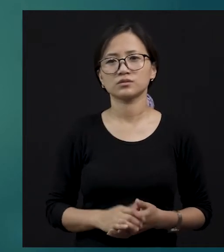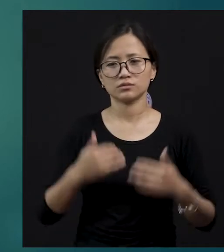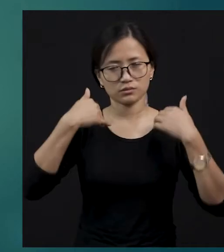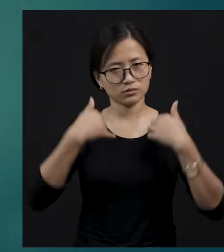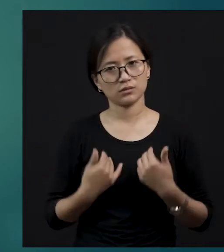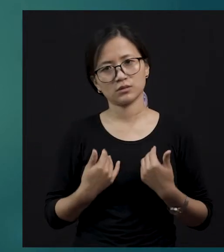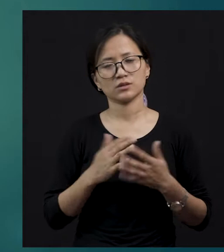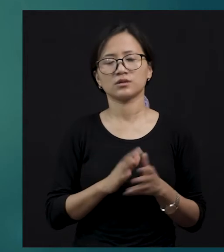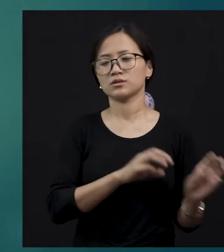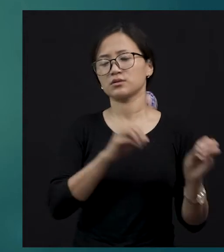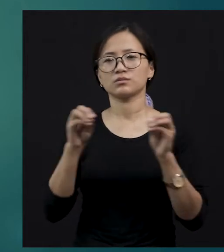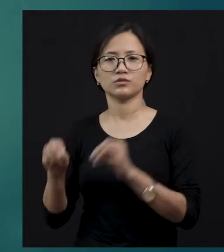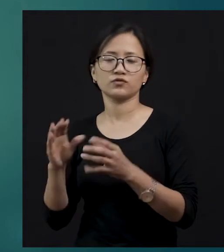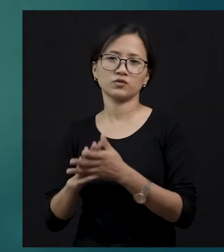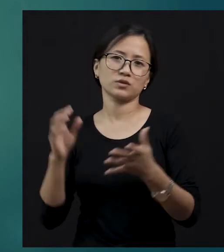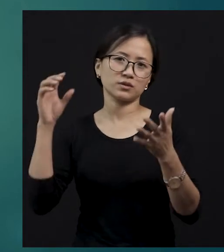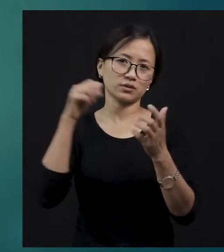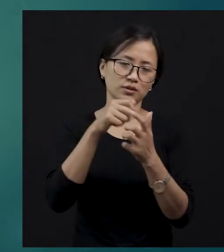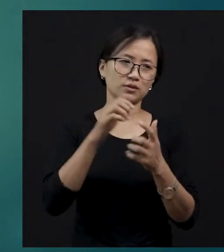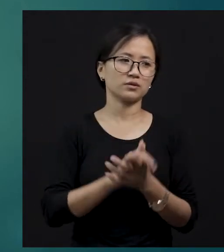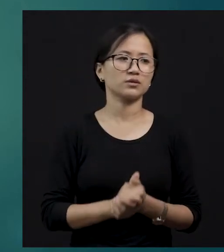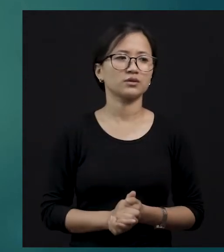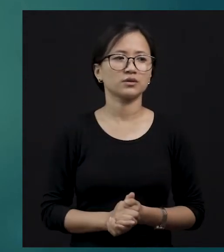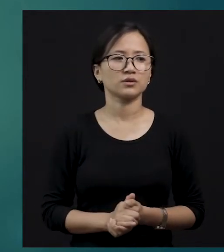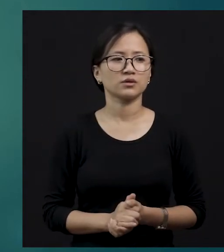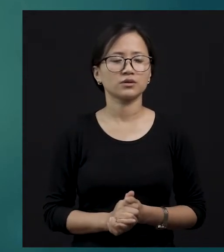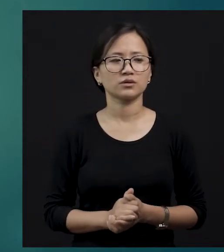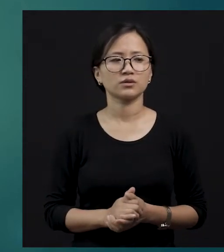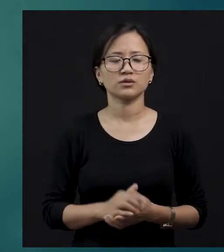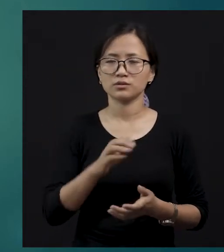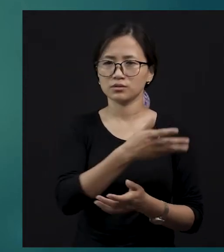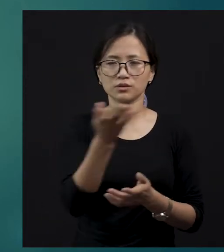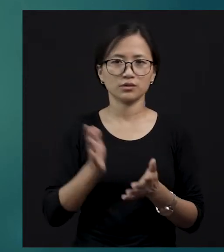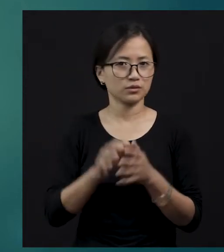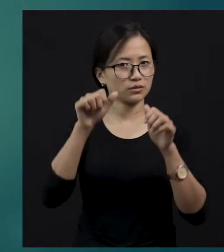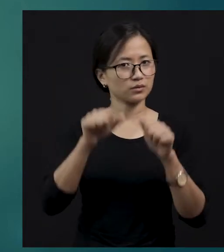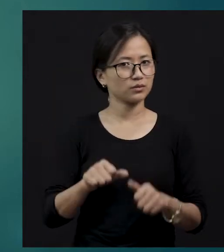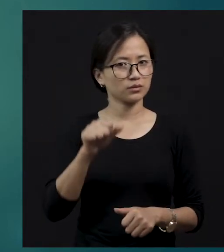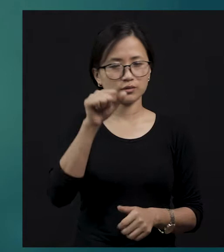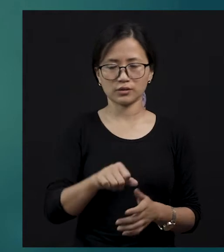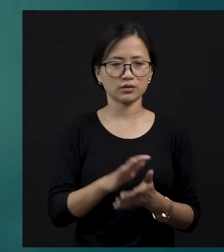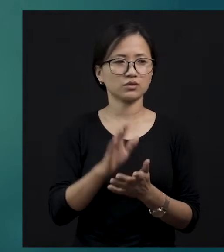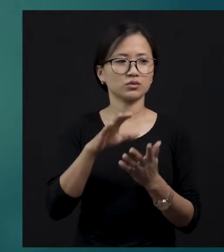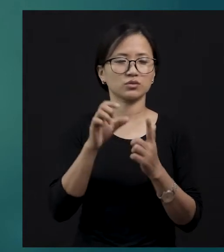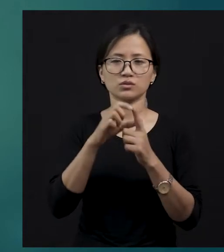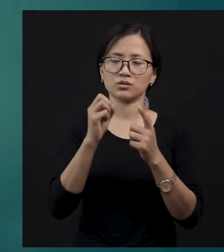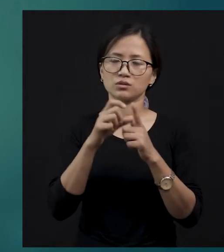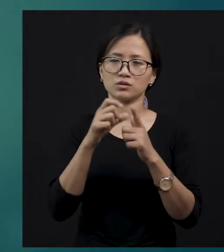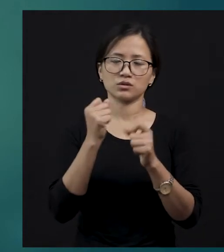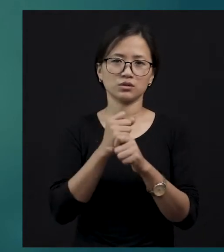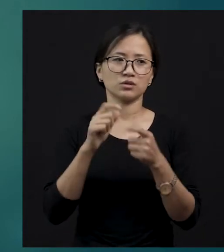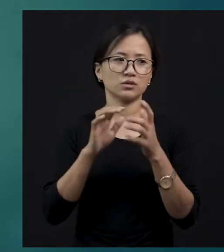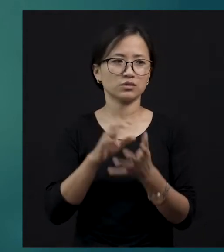that only they make their move to attack it. Yes, they can dodge each time the snake strikes. That means whenever the